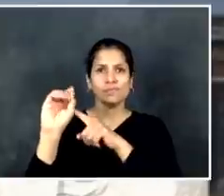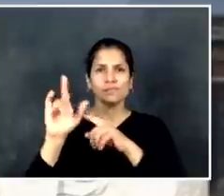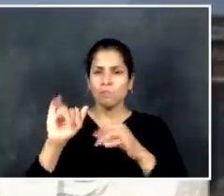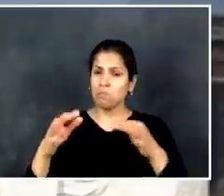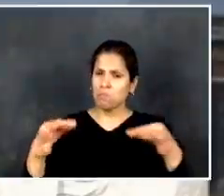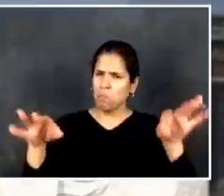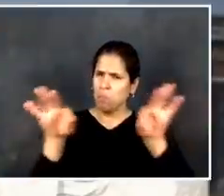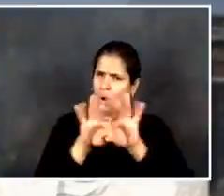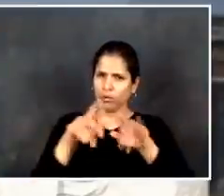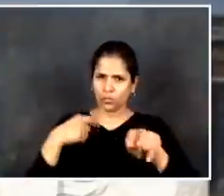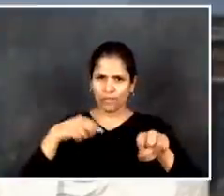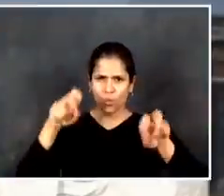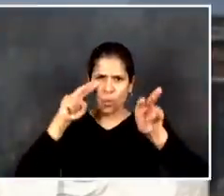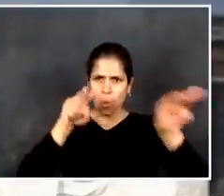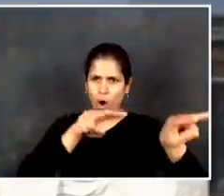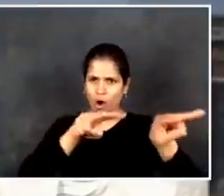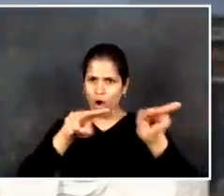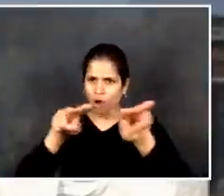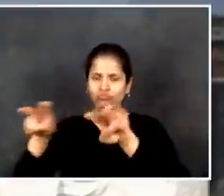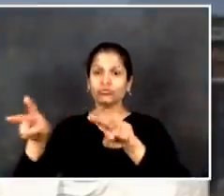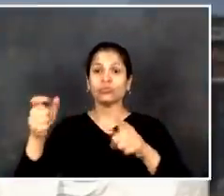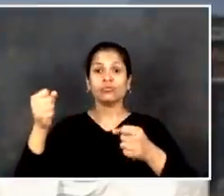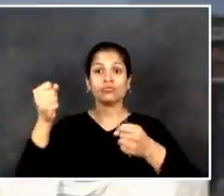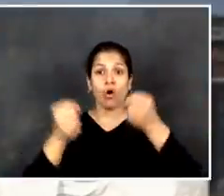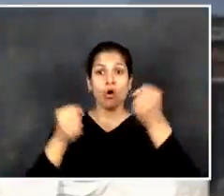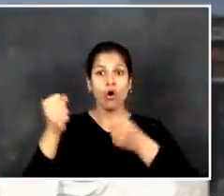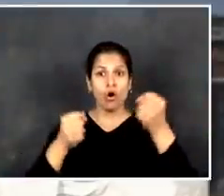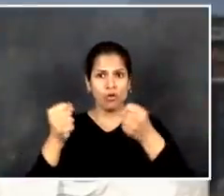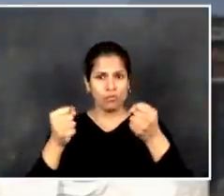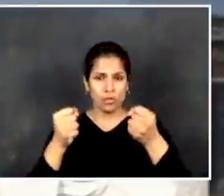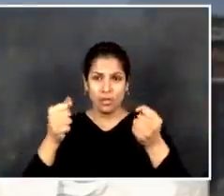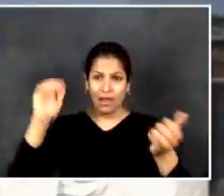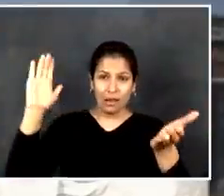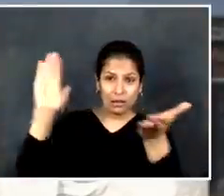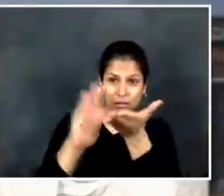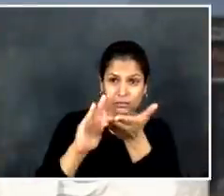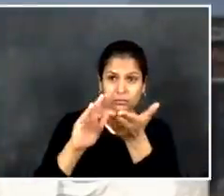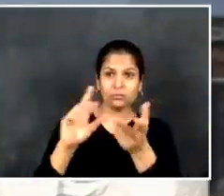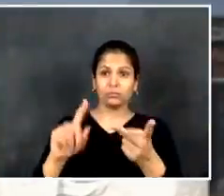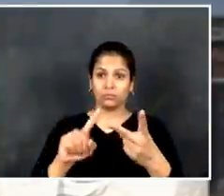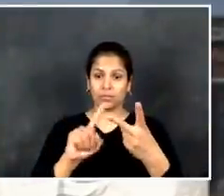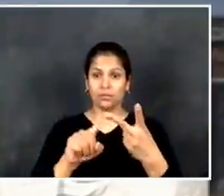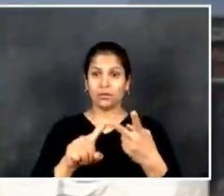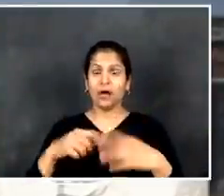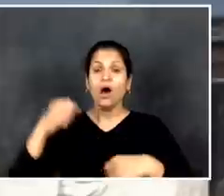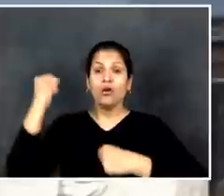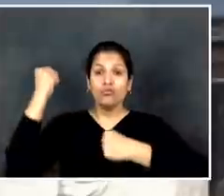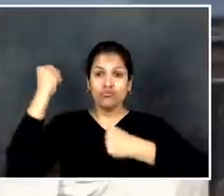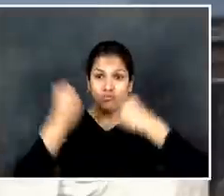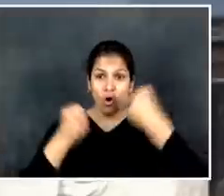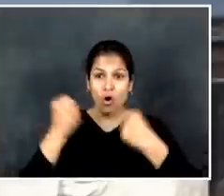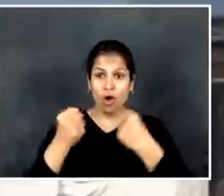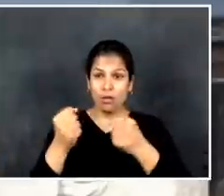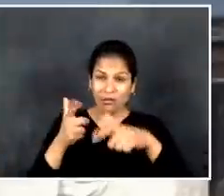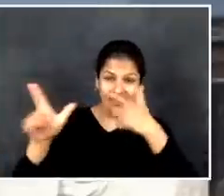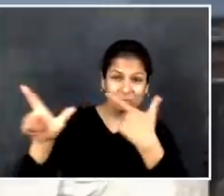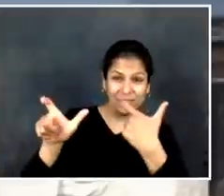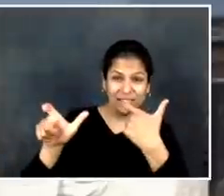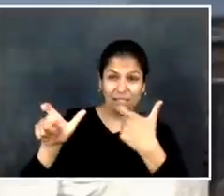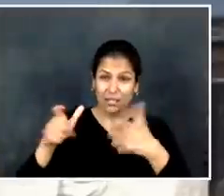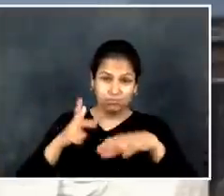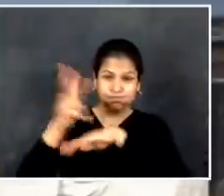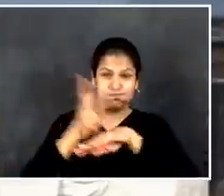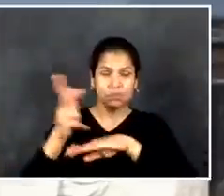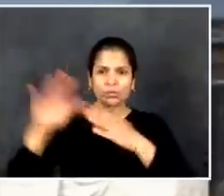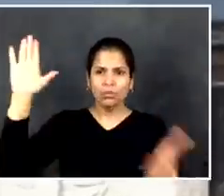everything it normally deals with in fighting crime and helping people. On top of that, we have the new reality of having to enforce